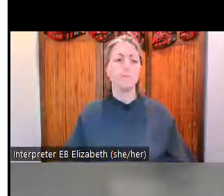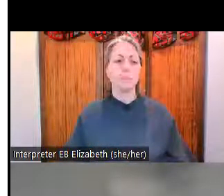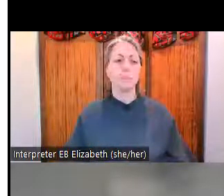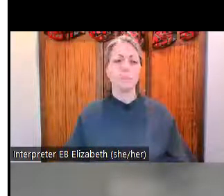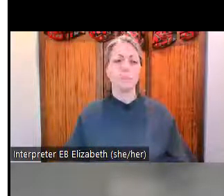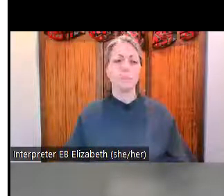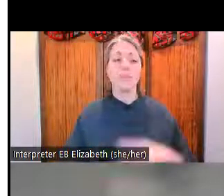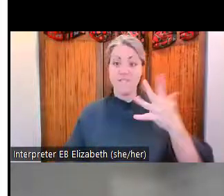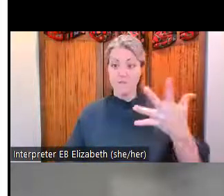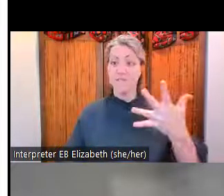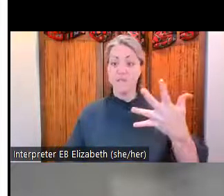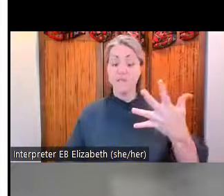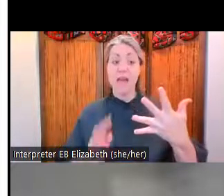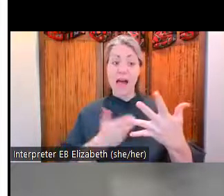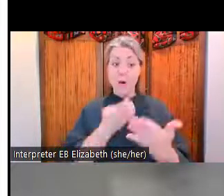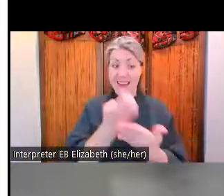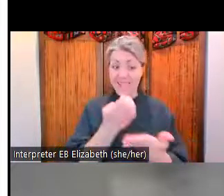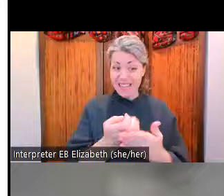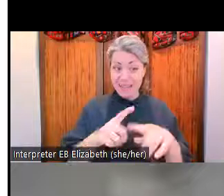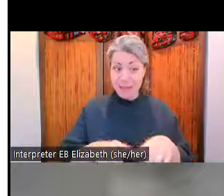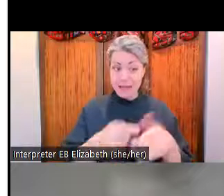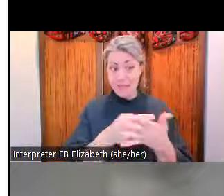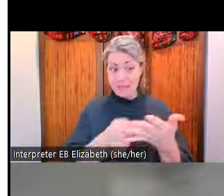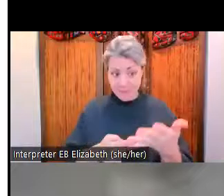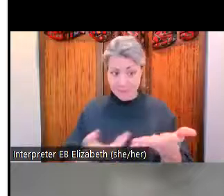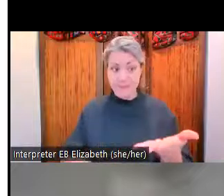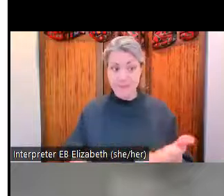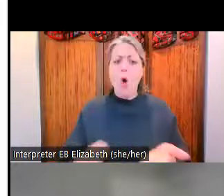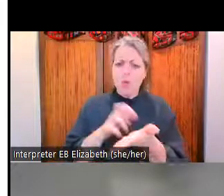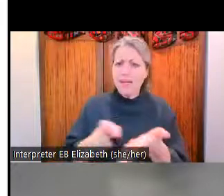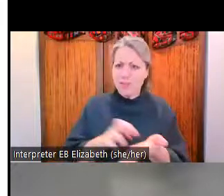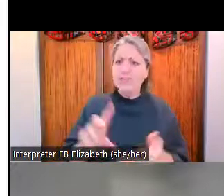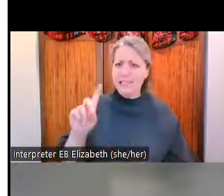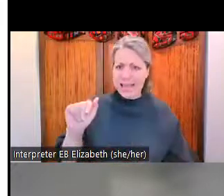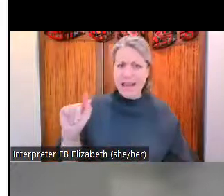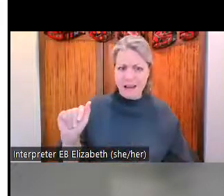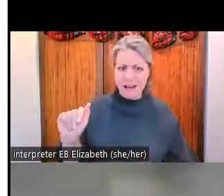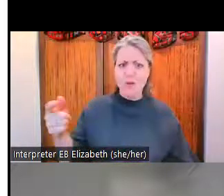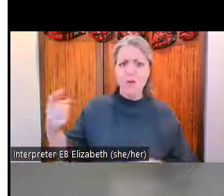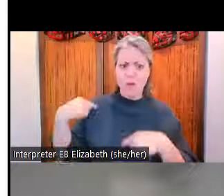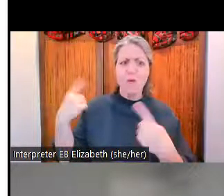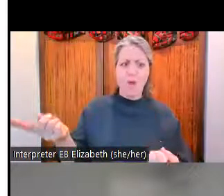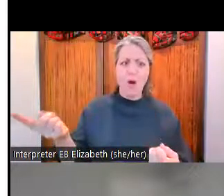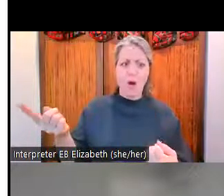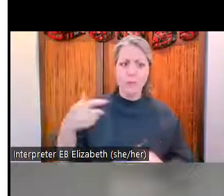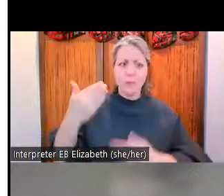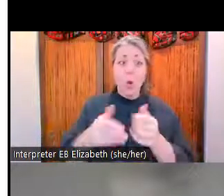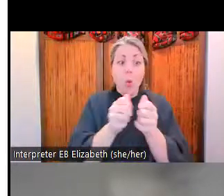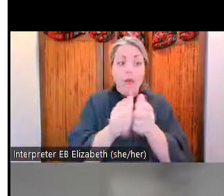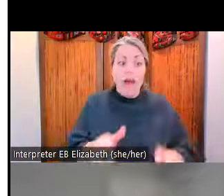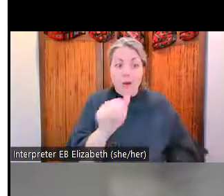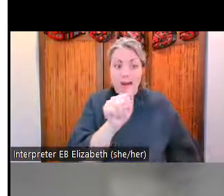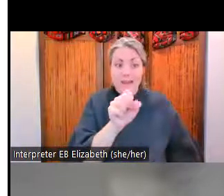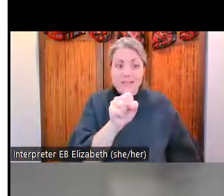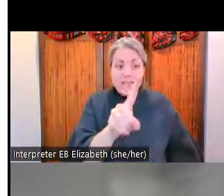research trial data regarding ADHD treatments in children without ASD is more